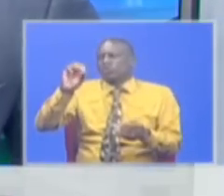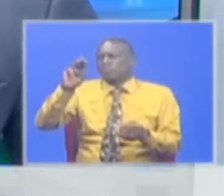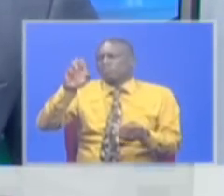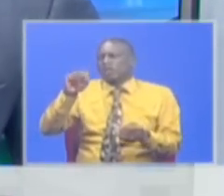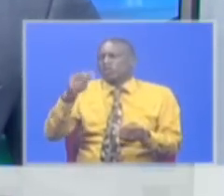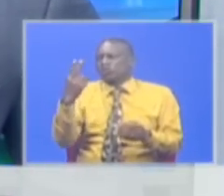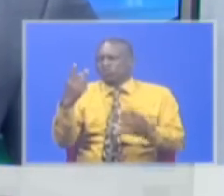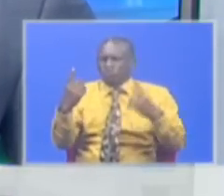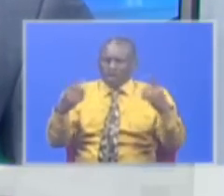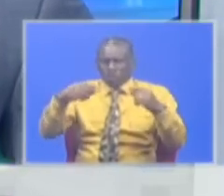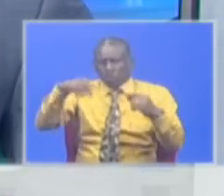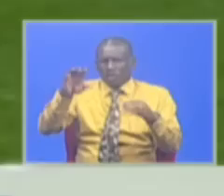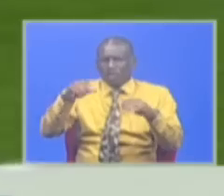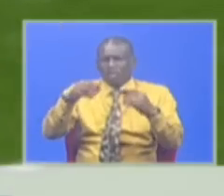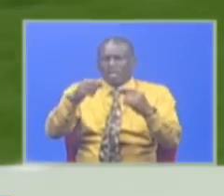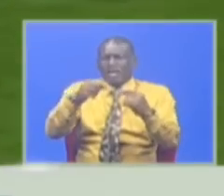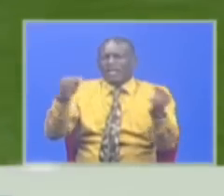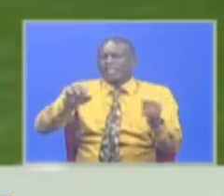over Paris Saint-Germain.